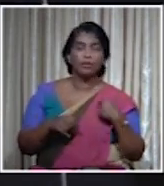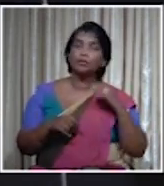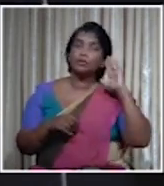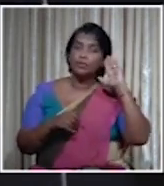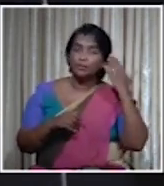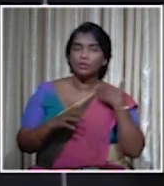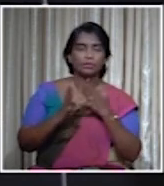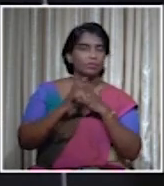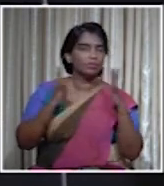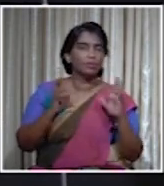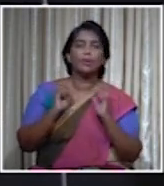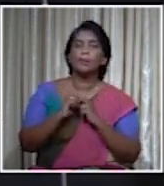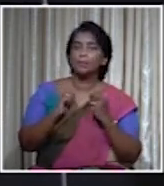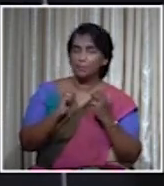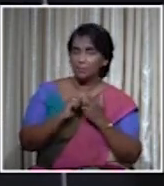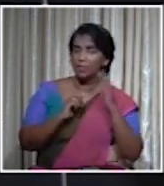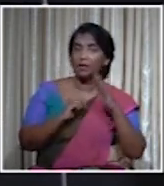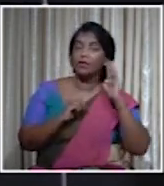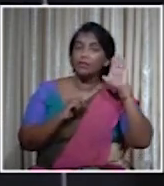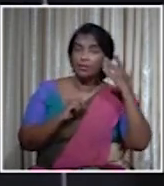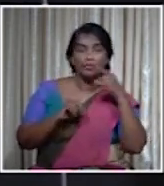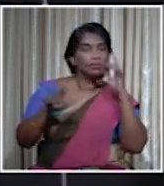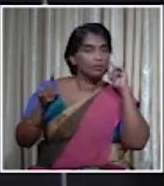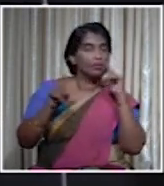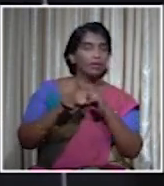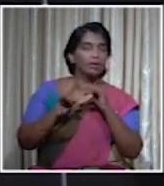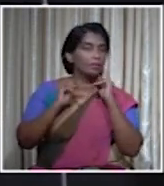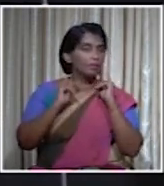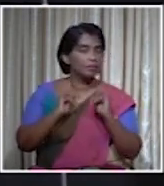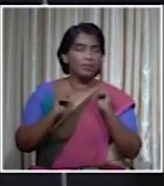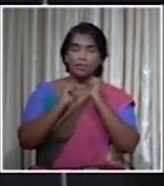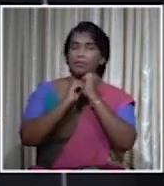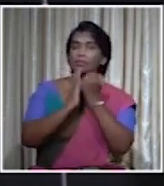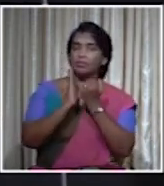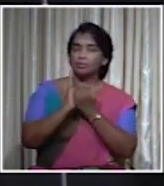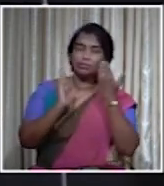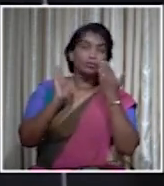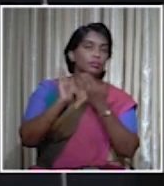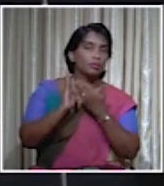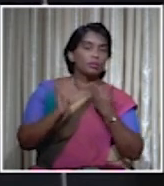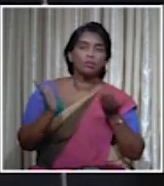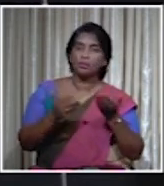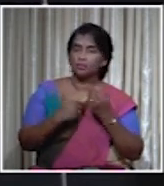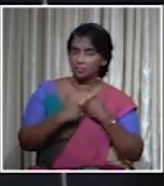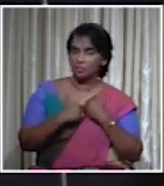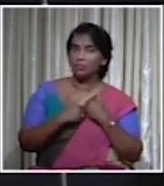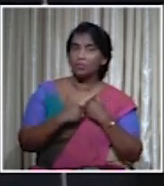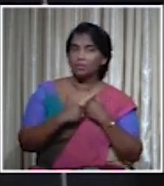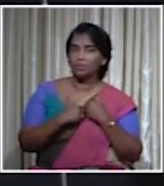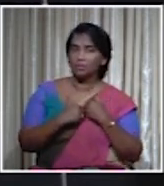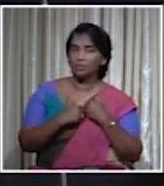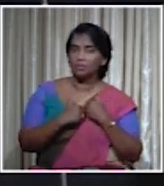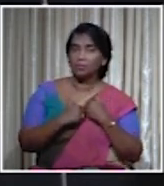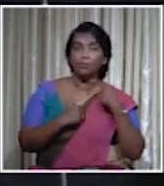when it comes to criminal matters, it would be rather advisable to create a separate directorate of public prosecutions rather than